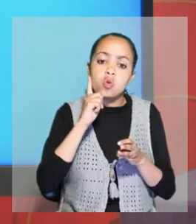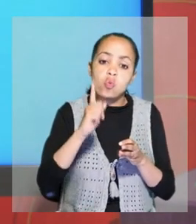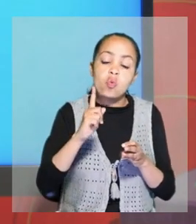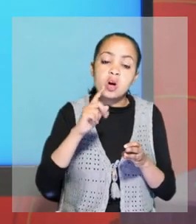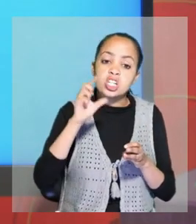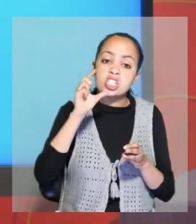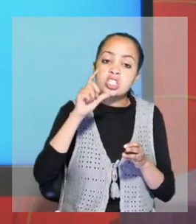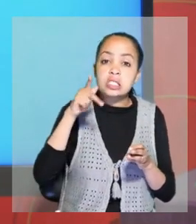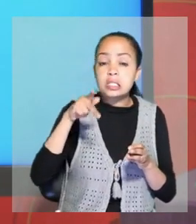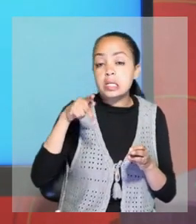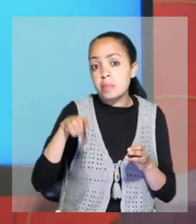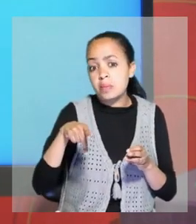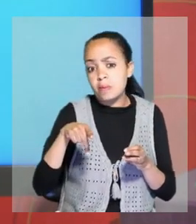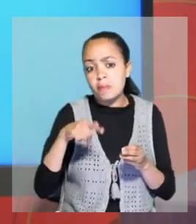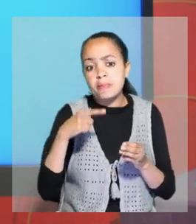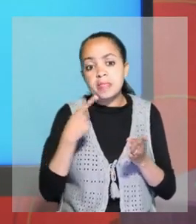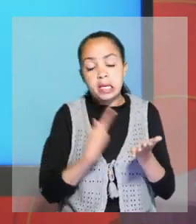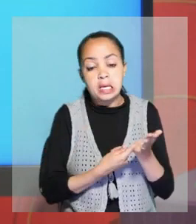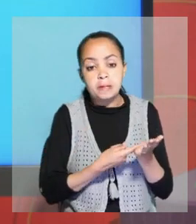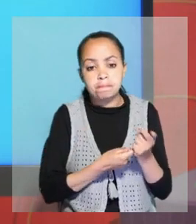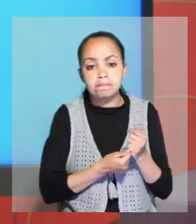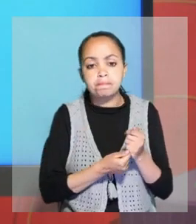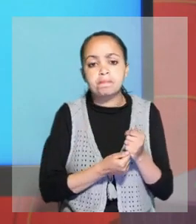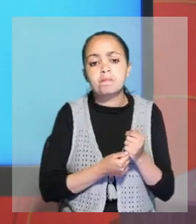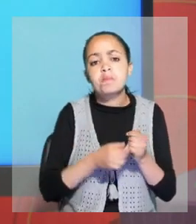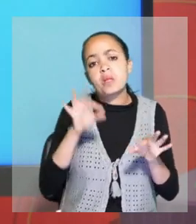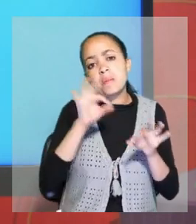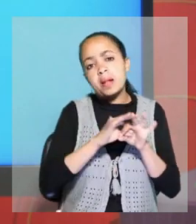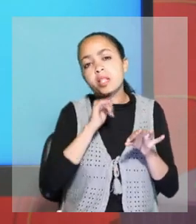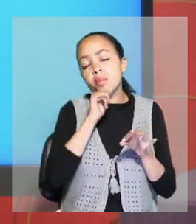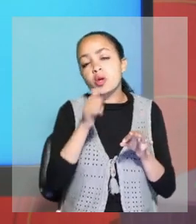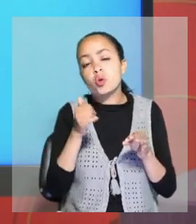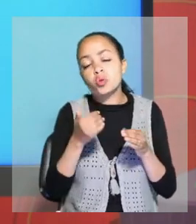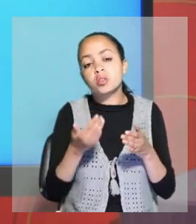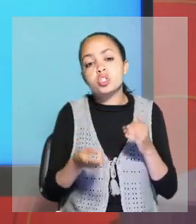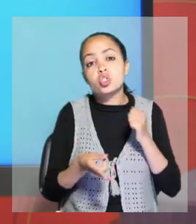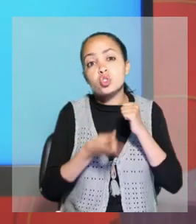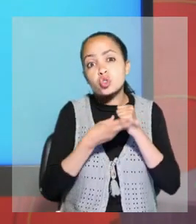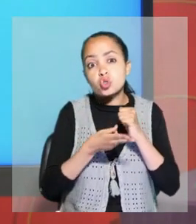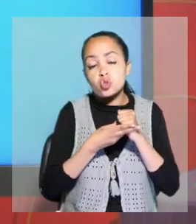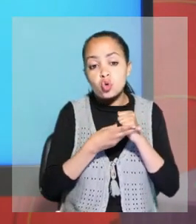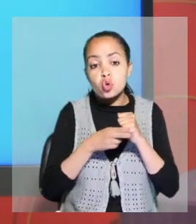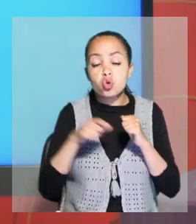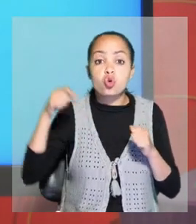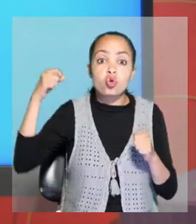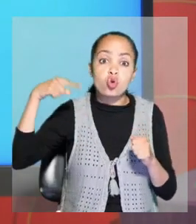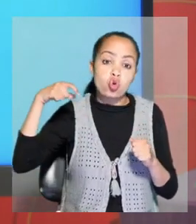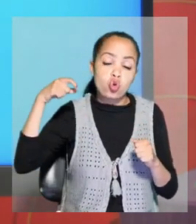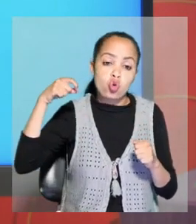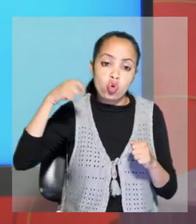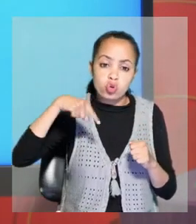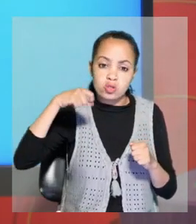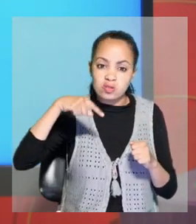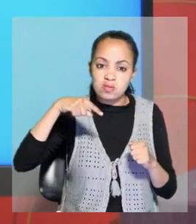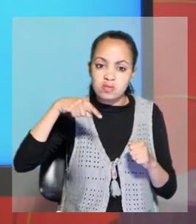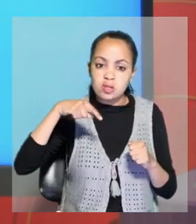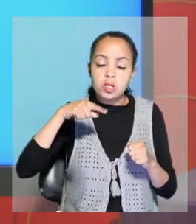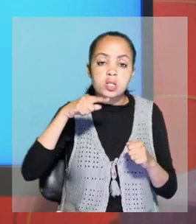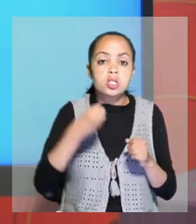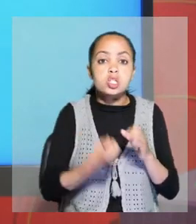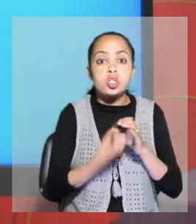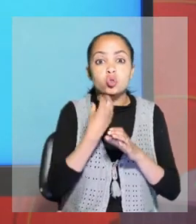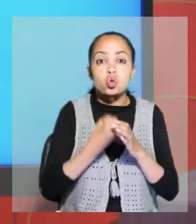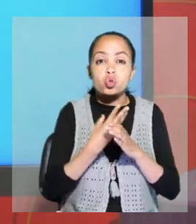1-phosphoglycolate. Here, plant may not be stop the synthesis of glucose, which is the source of